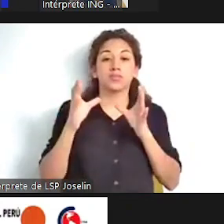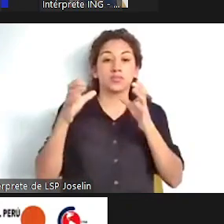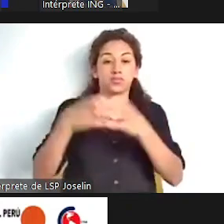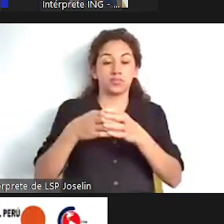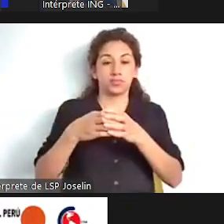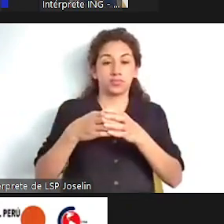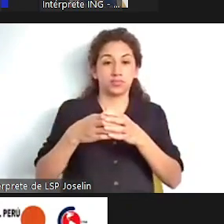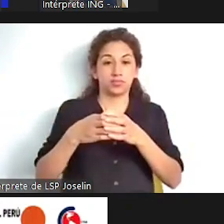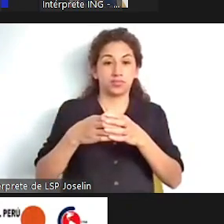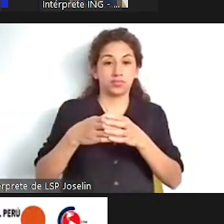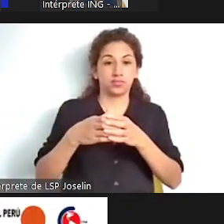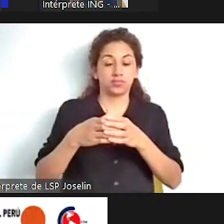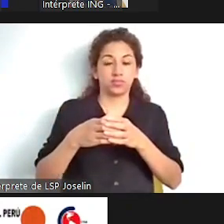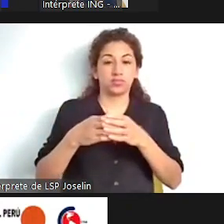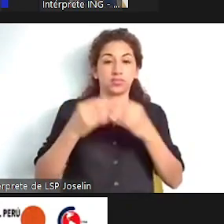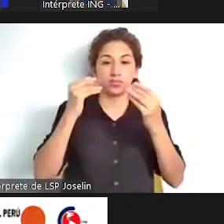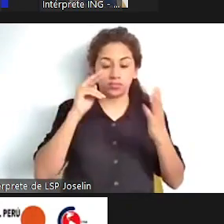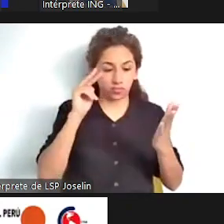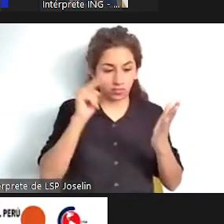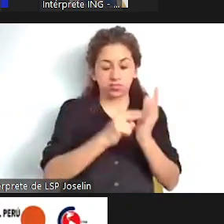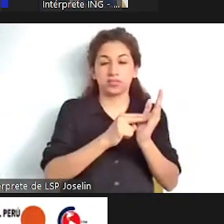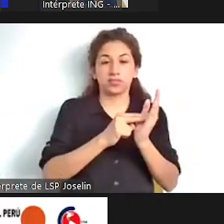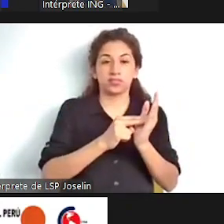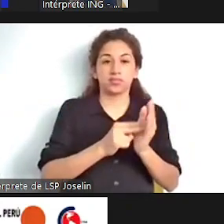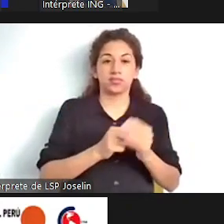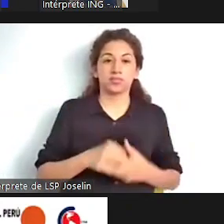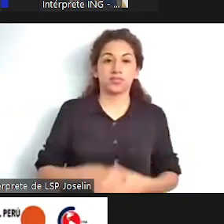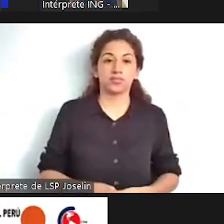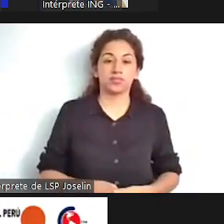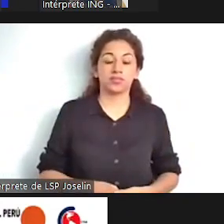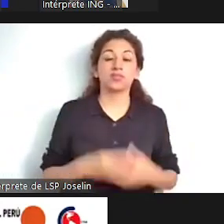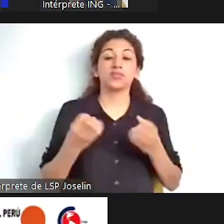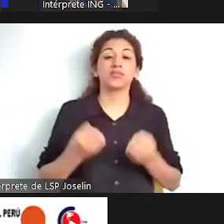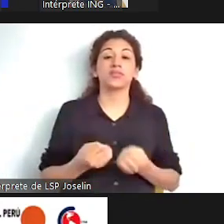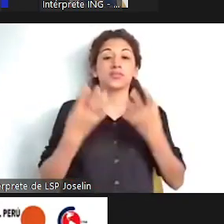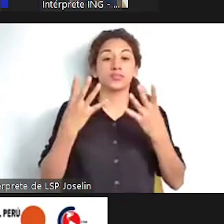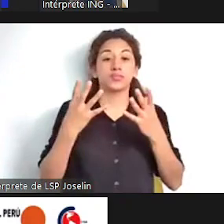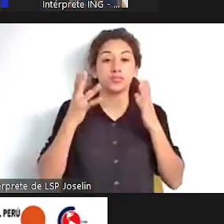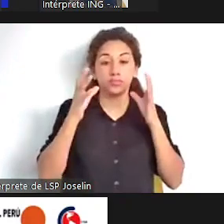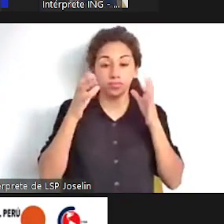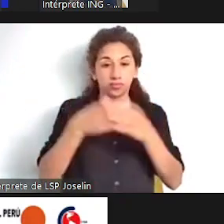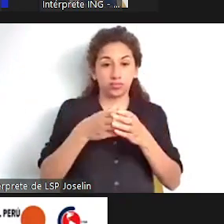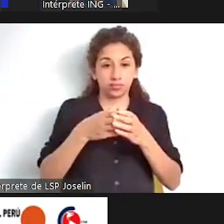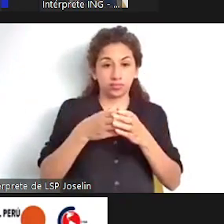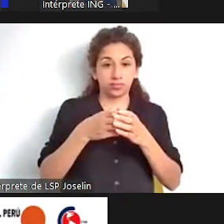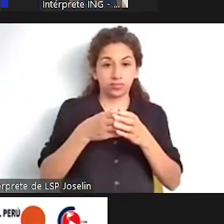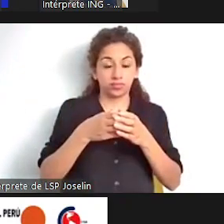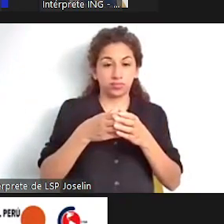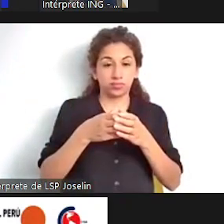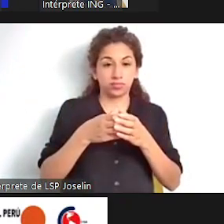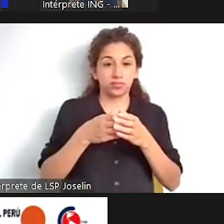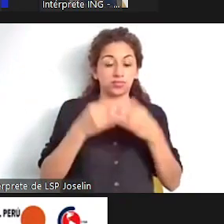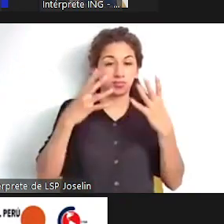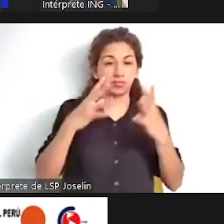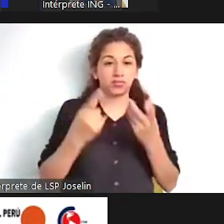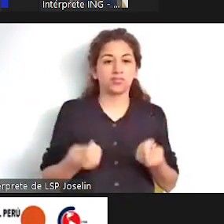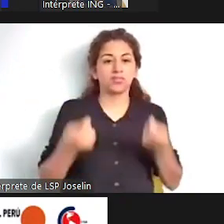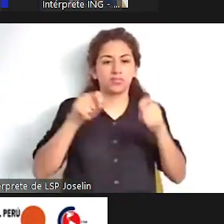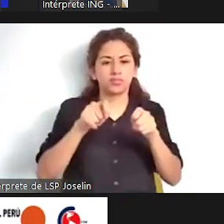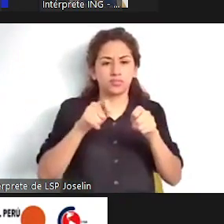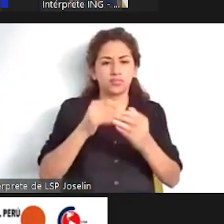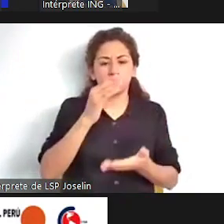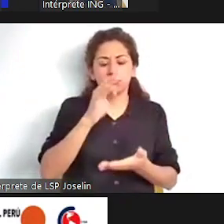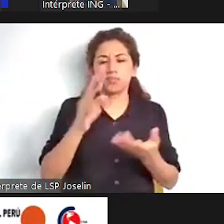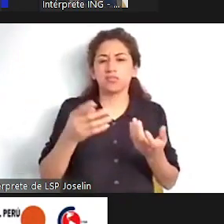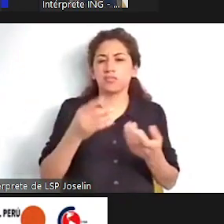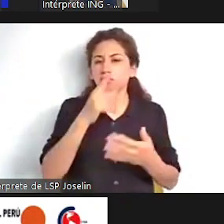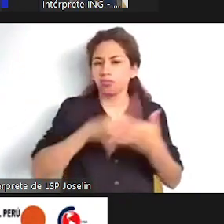of how many trade unions were registered in the last how many trade unions